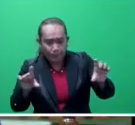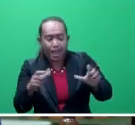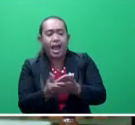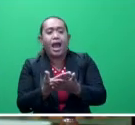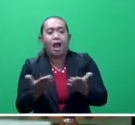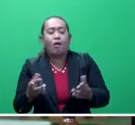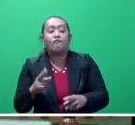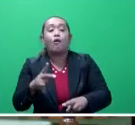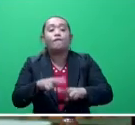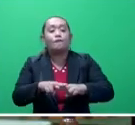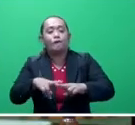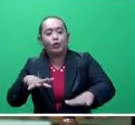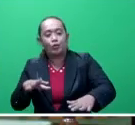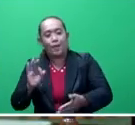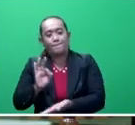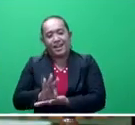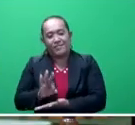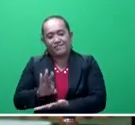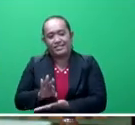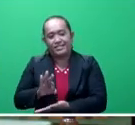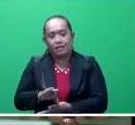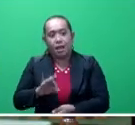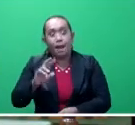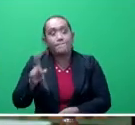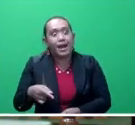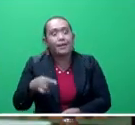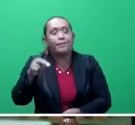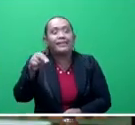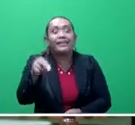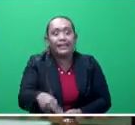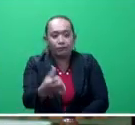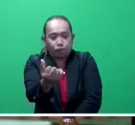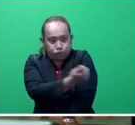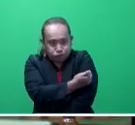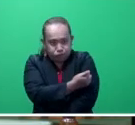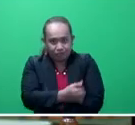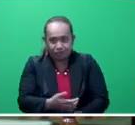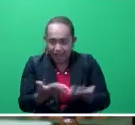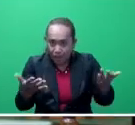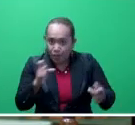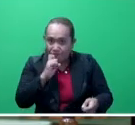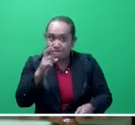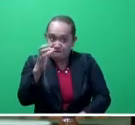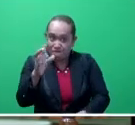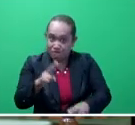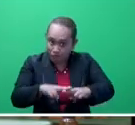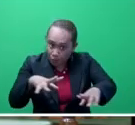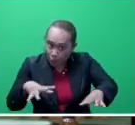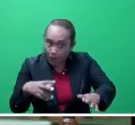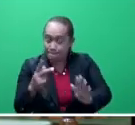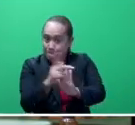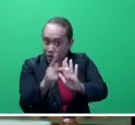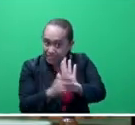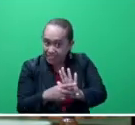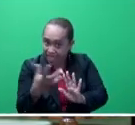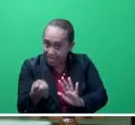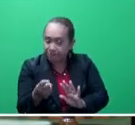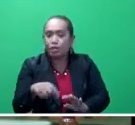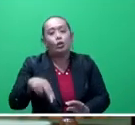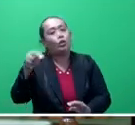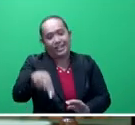funeral benefits must be fully vaccinated by 1 November 2021. This insurance policy pays out in the event of